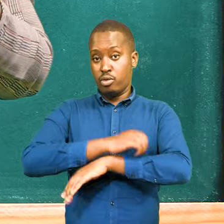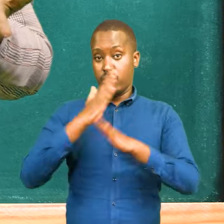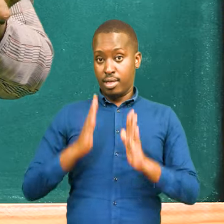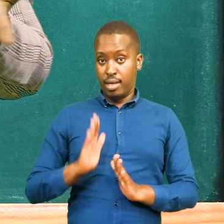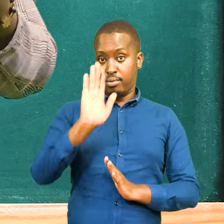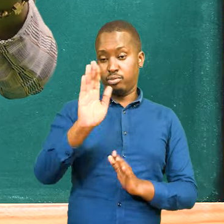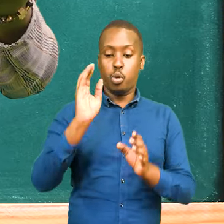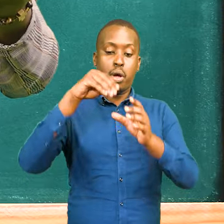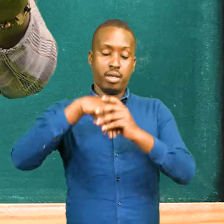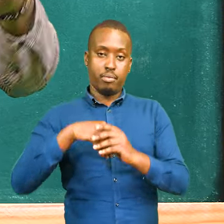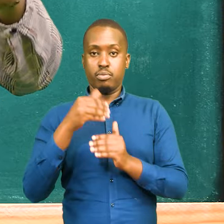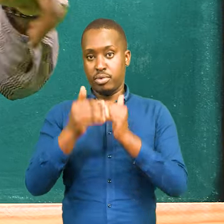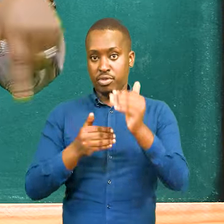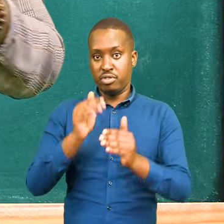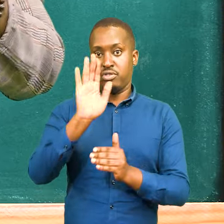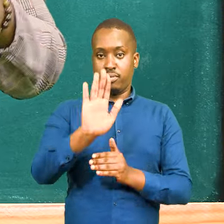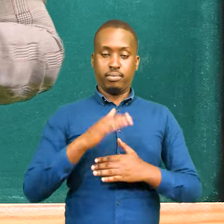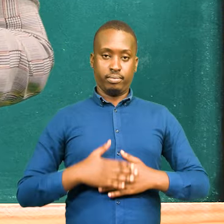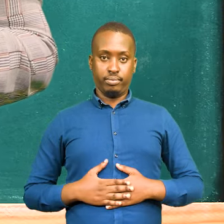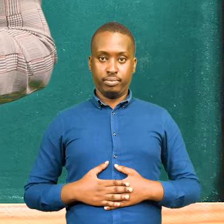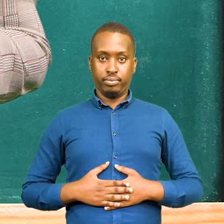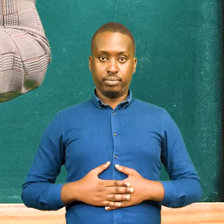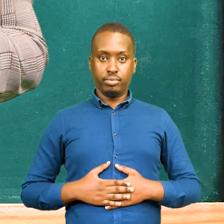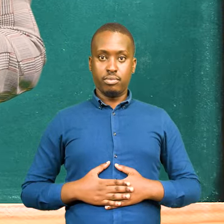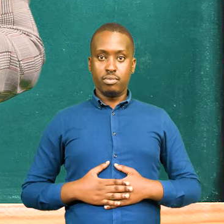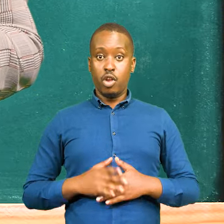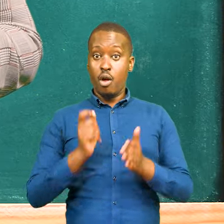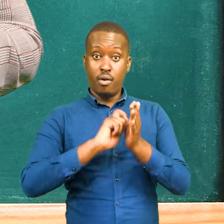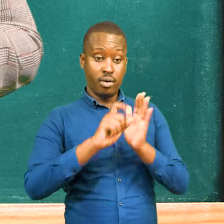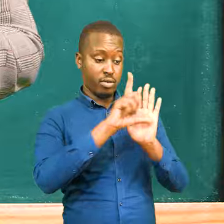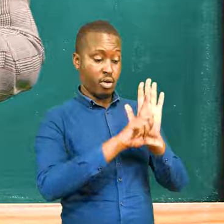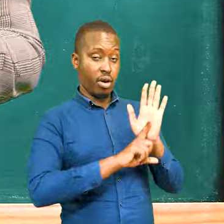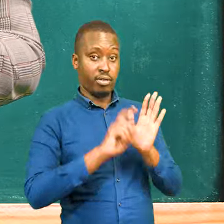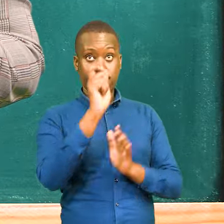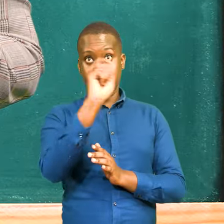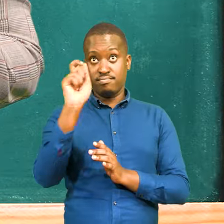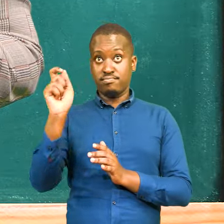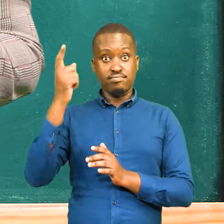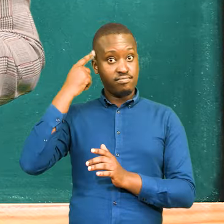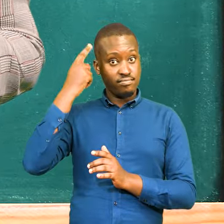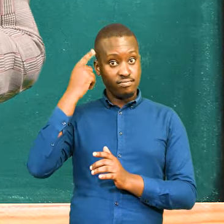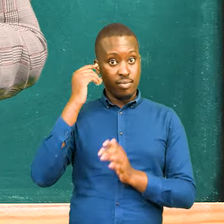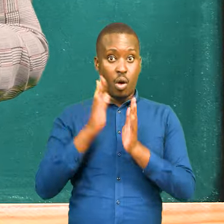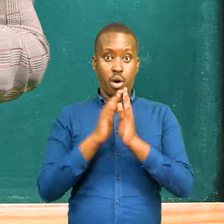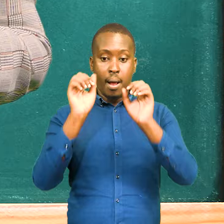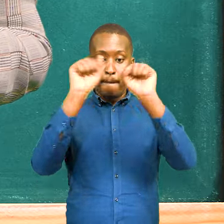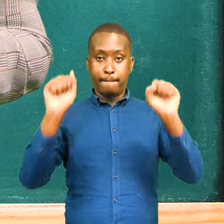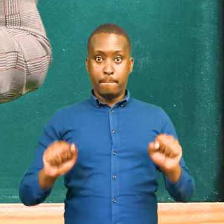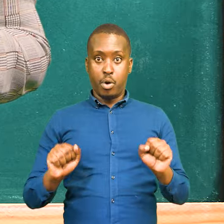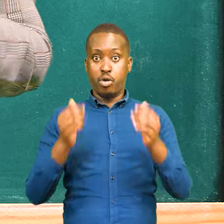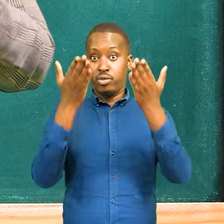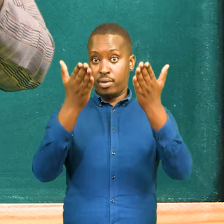to actively engage them in the process. Write the rules on the chalkboard or on a